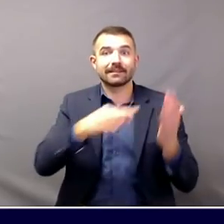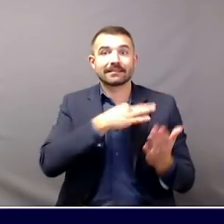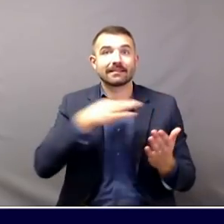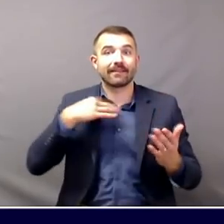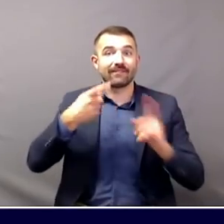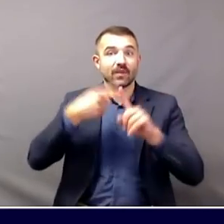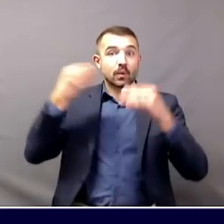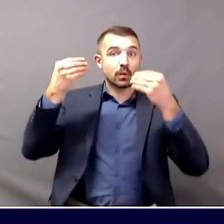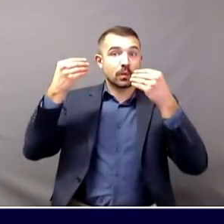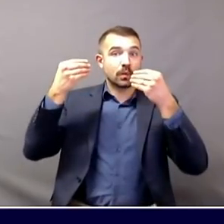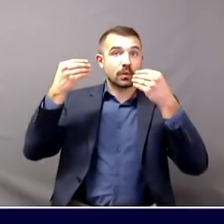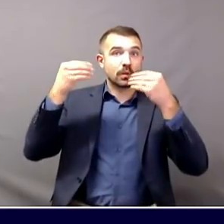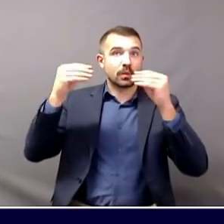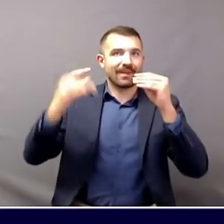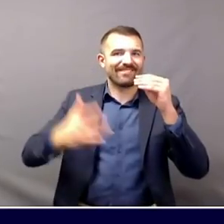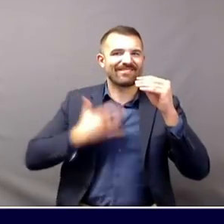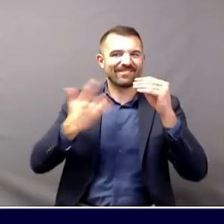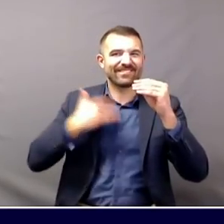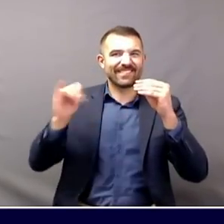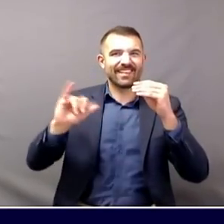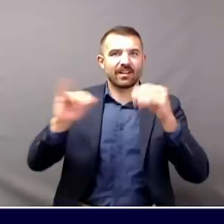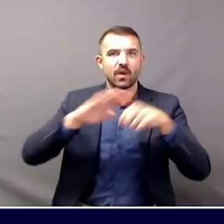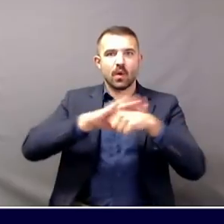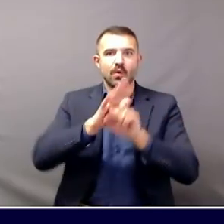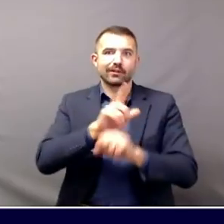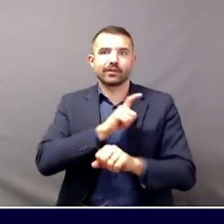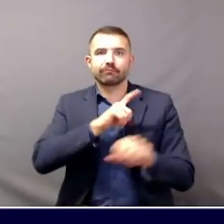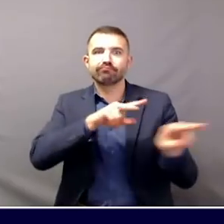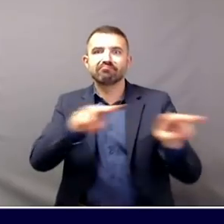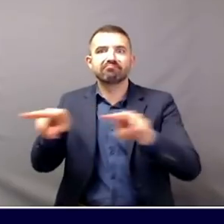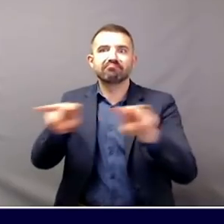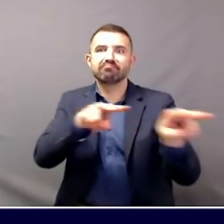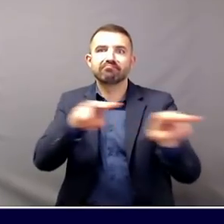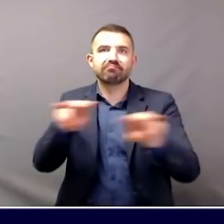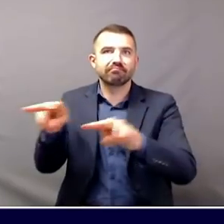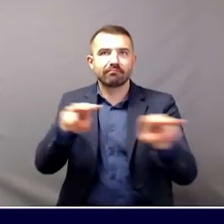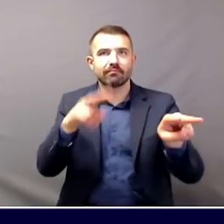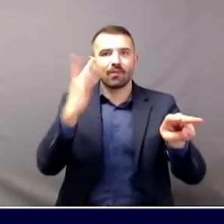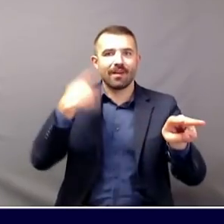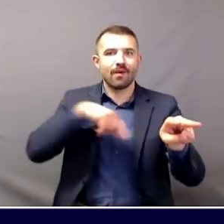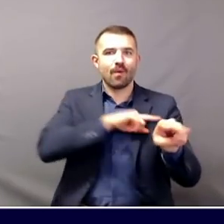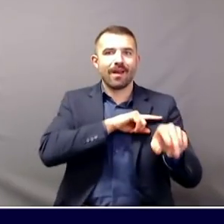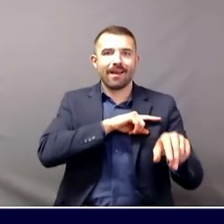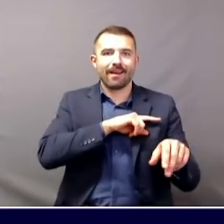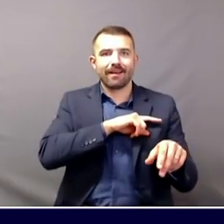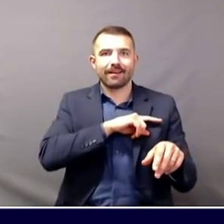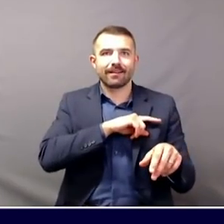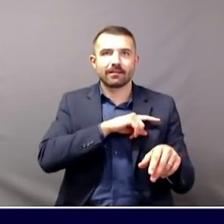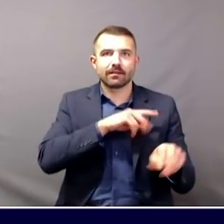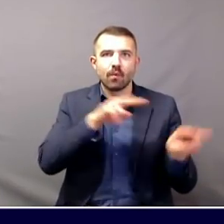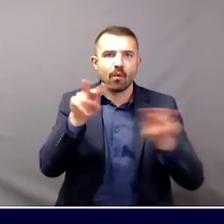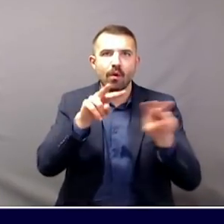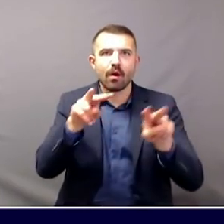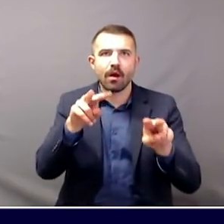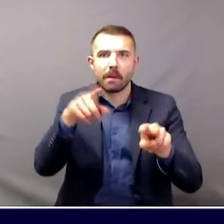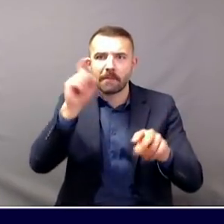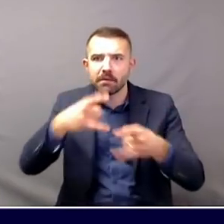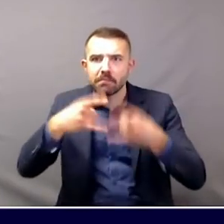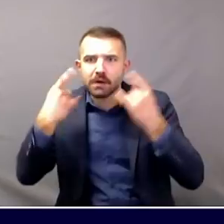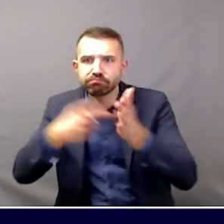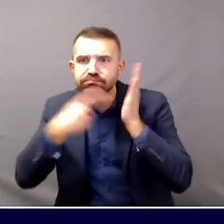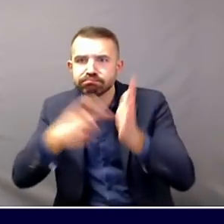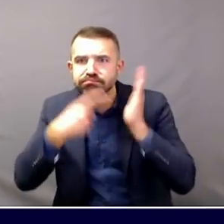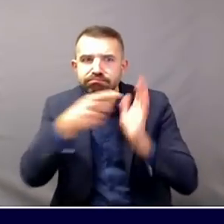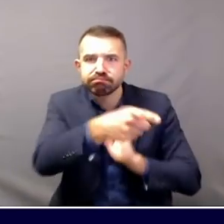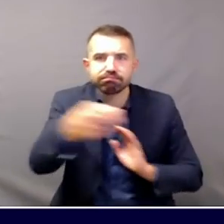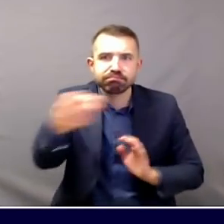they're the ones who have to try to take steps to get the rules enforced about mask wearing. Is the state taking any kind